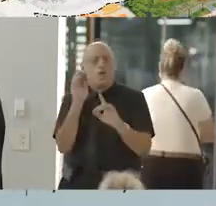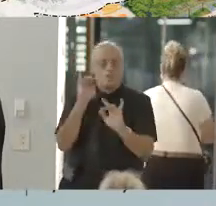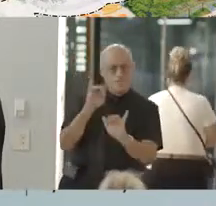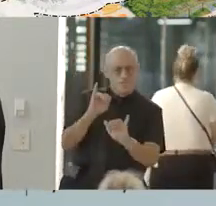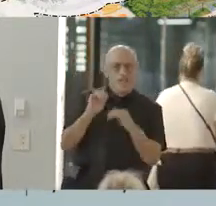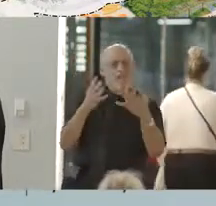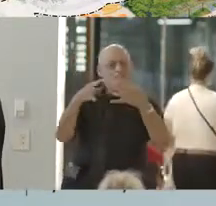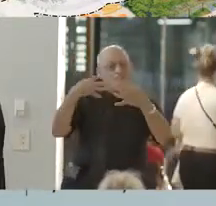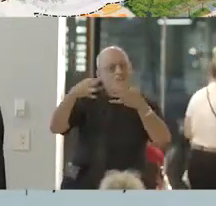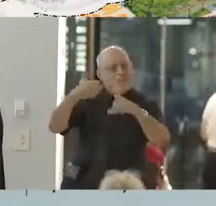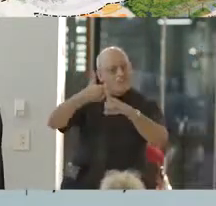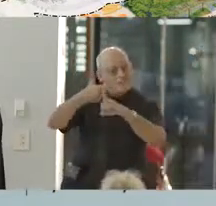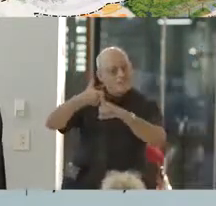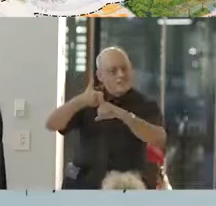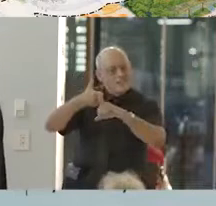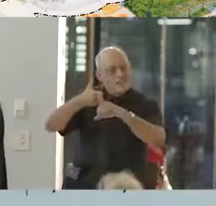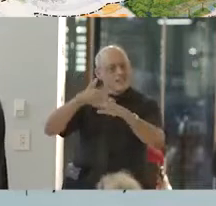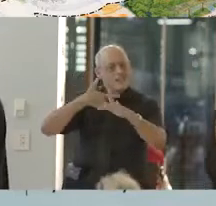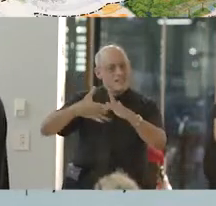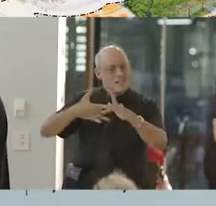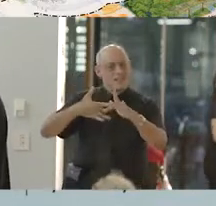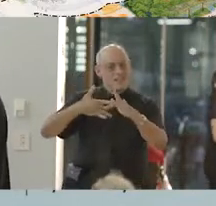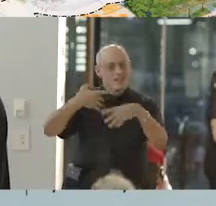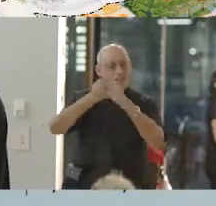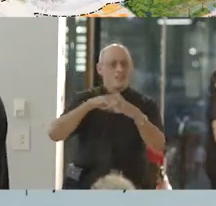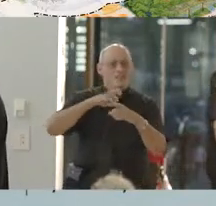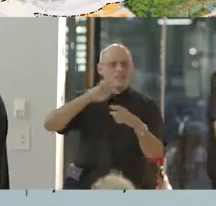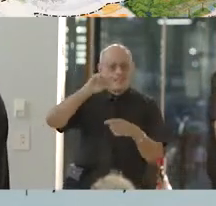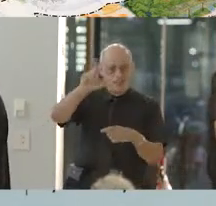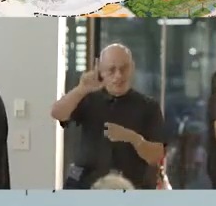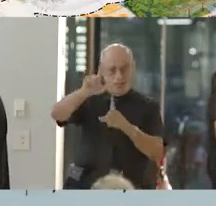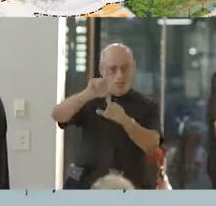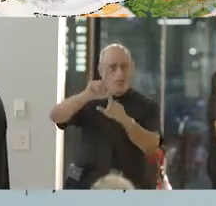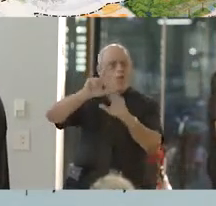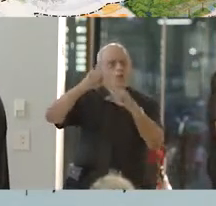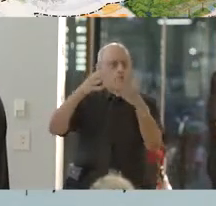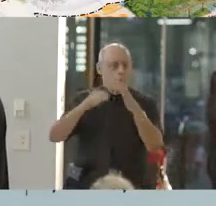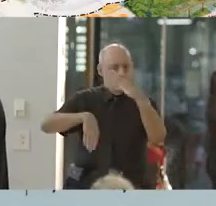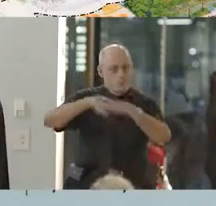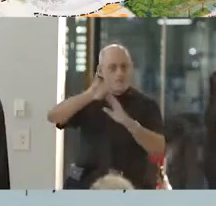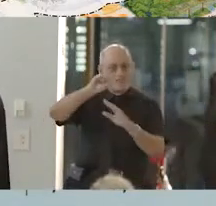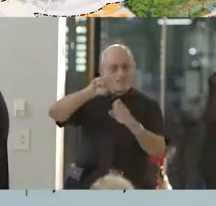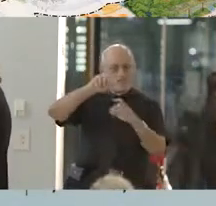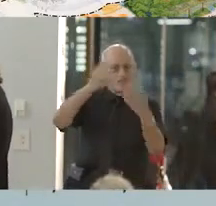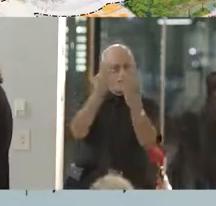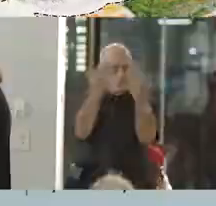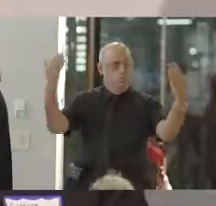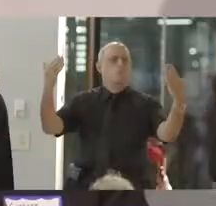The gates themselves, they tend to be constructed out of steel. They can be up to 70 feet long or